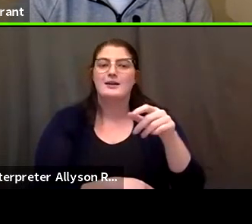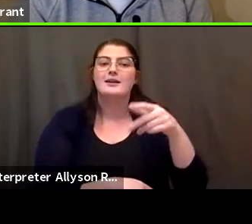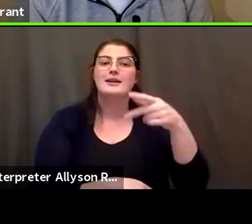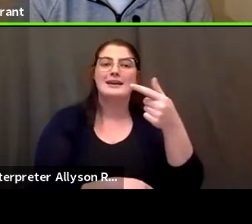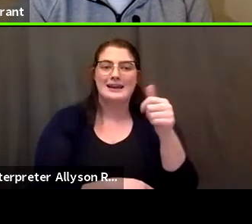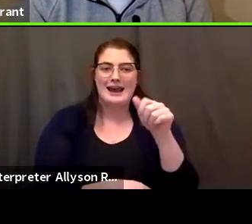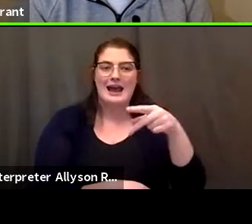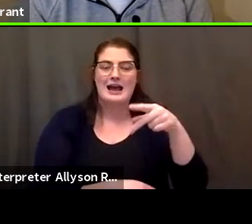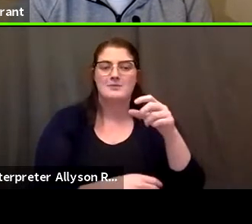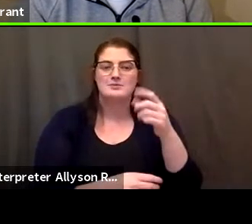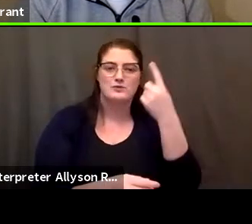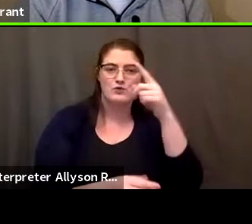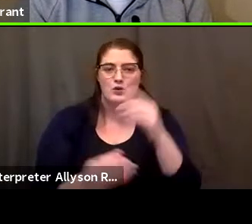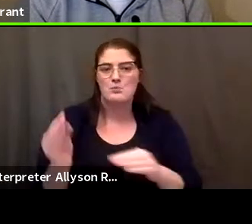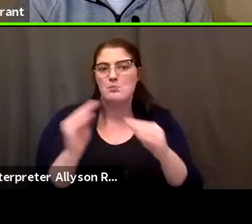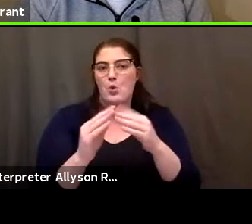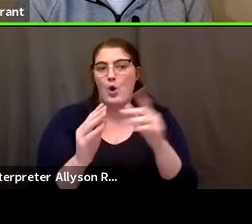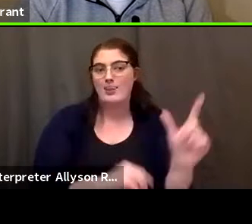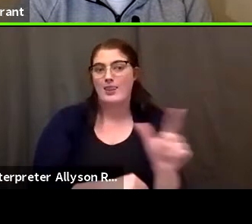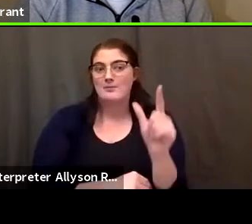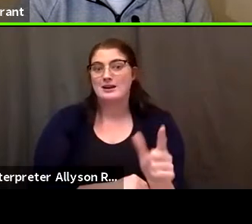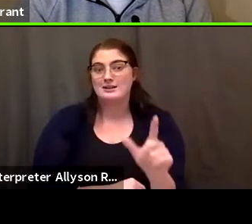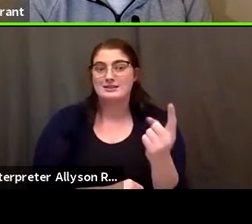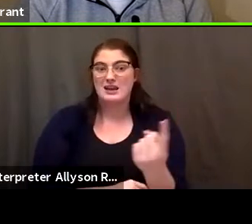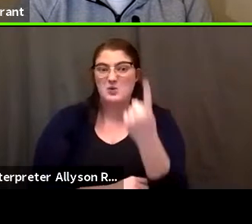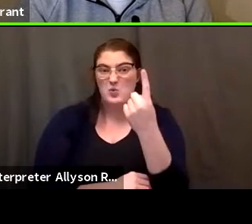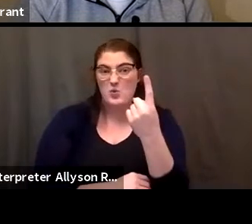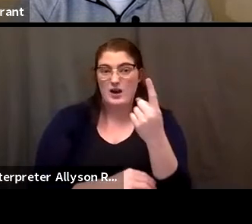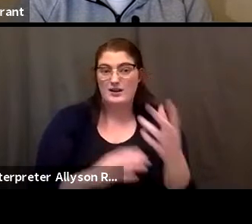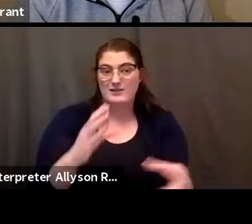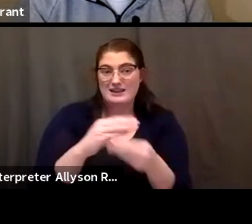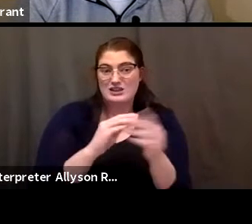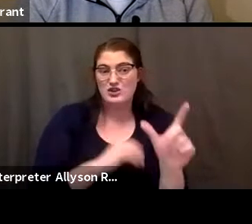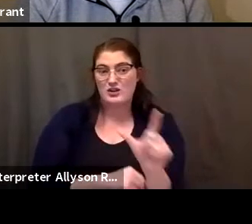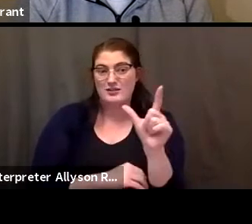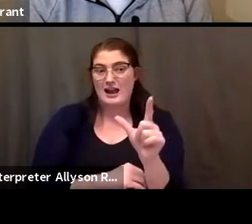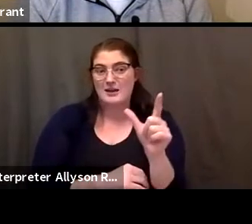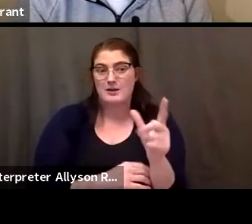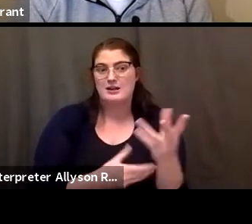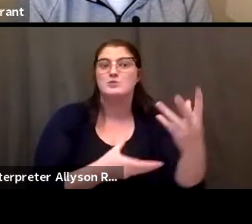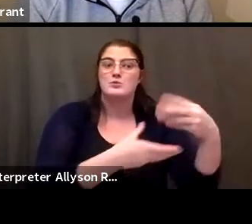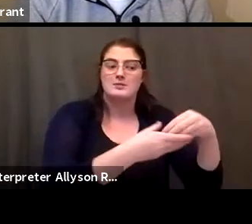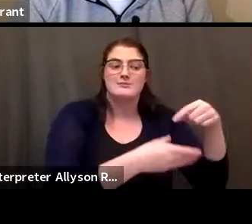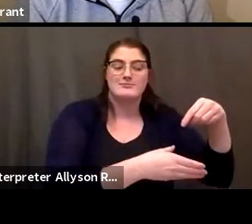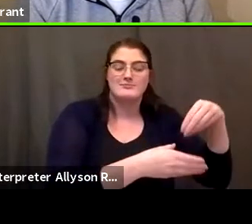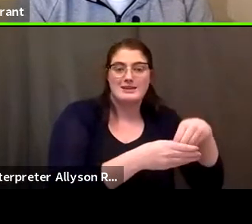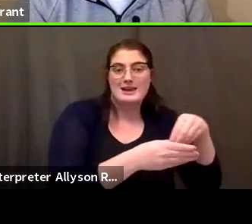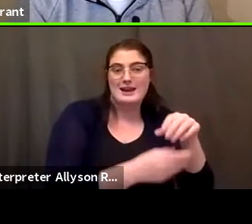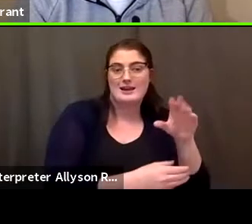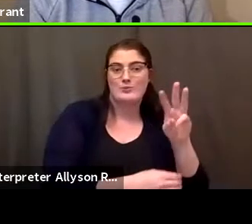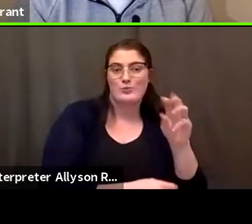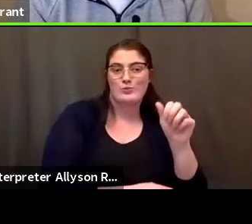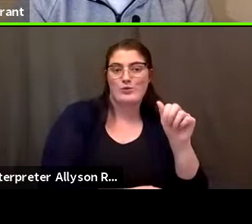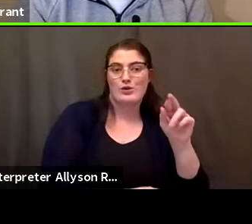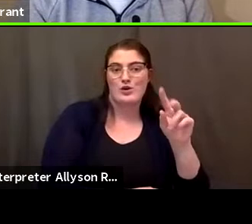libraries. And one of the additional libraries will be one in Ward 5 in the Eckington and Edgewood